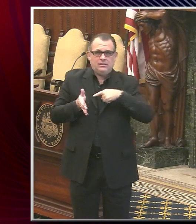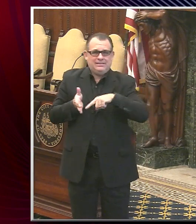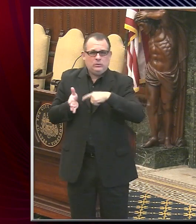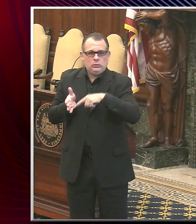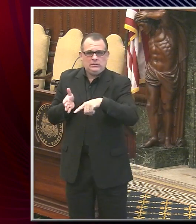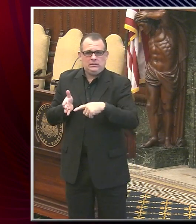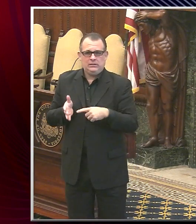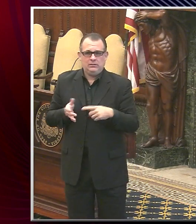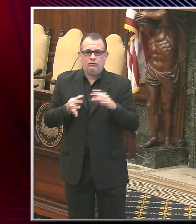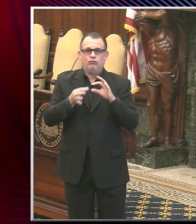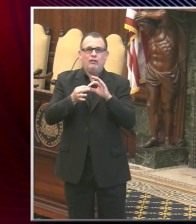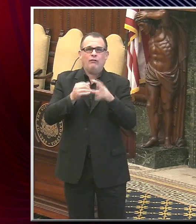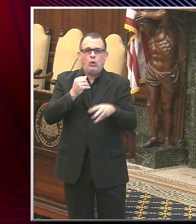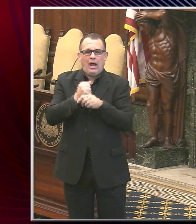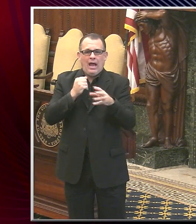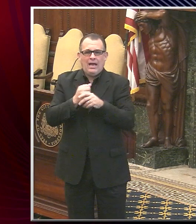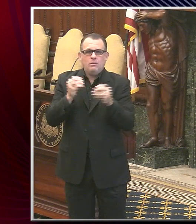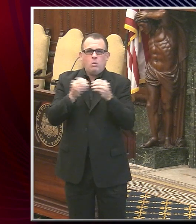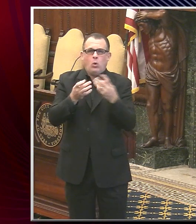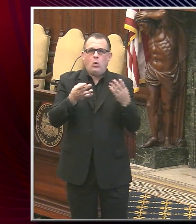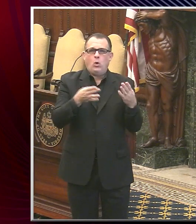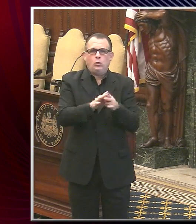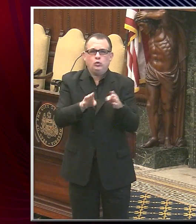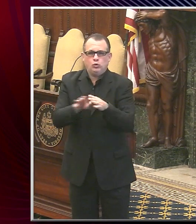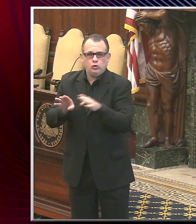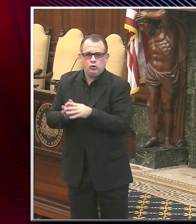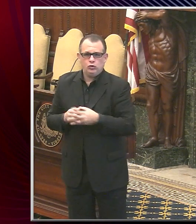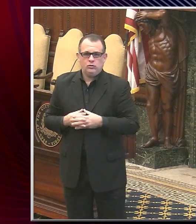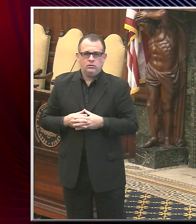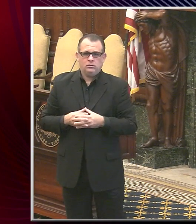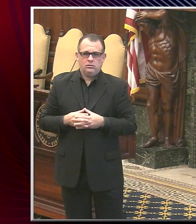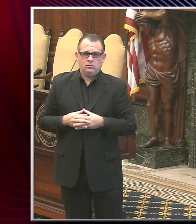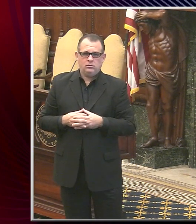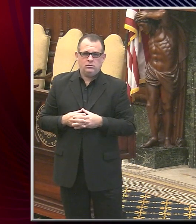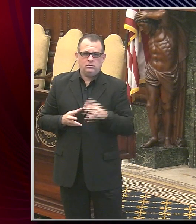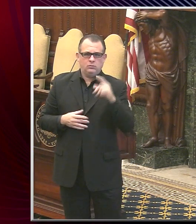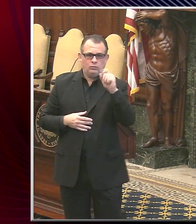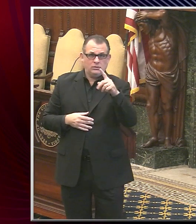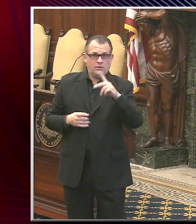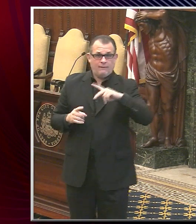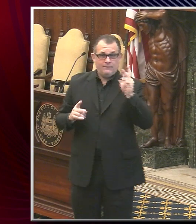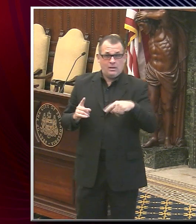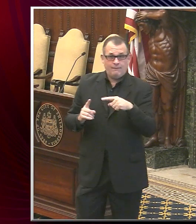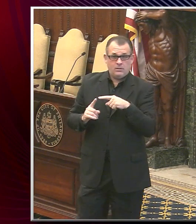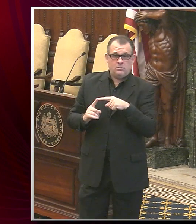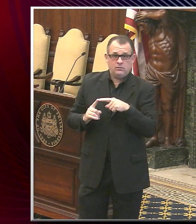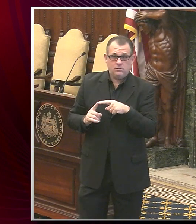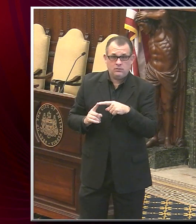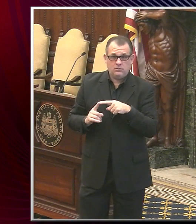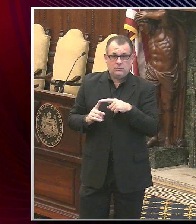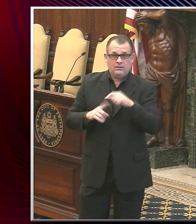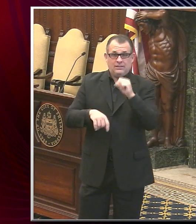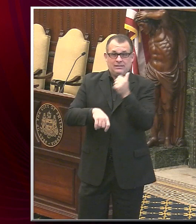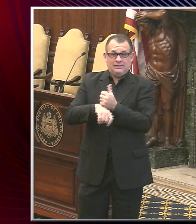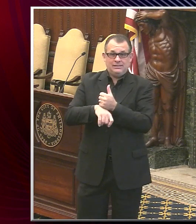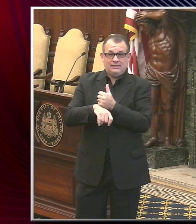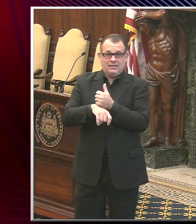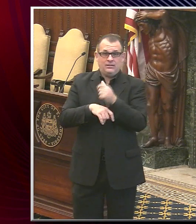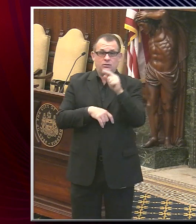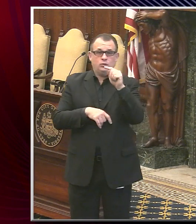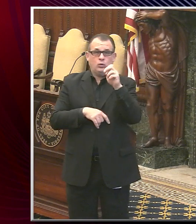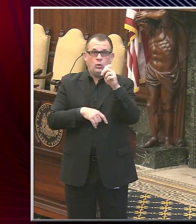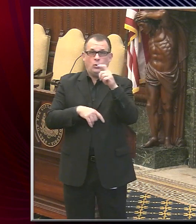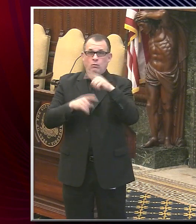to additional closures. Does Philadelphia kind of setting the tone for what we could see